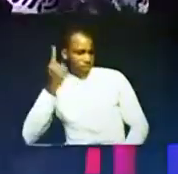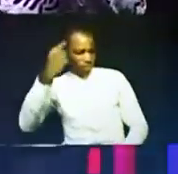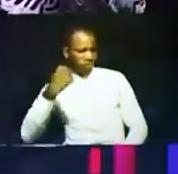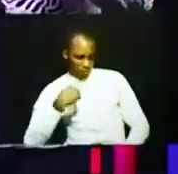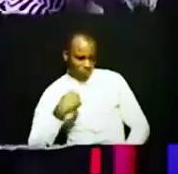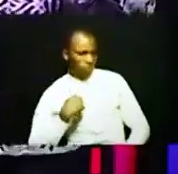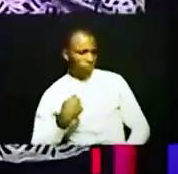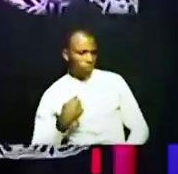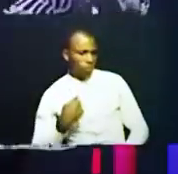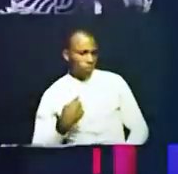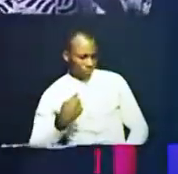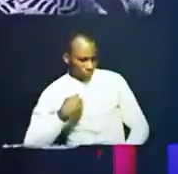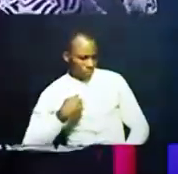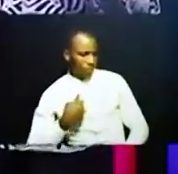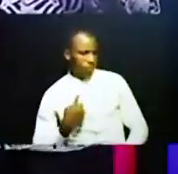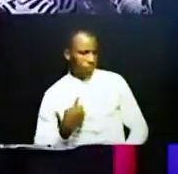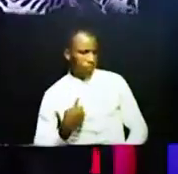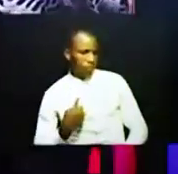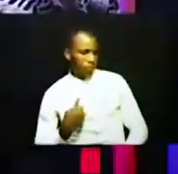I'm